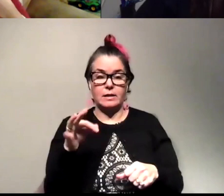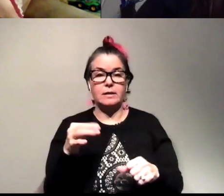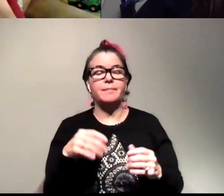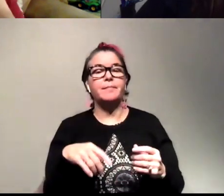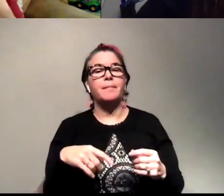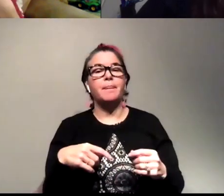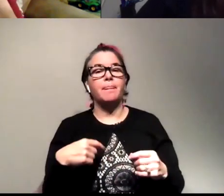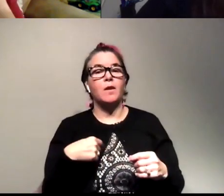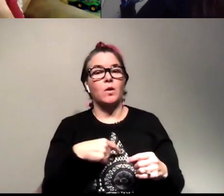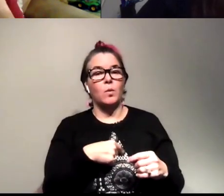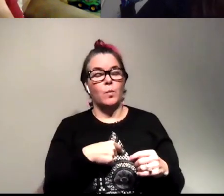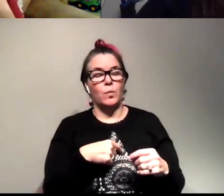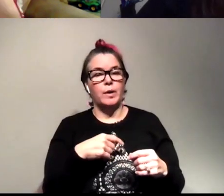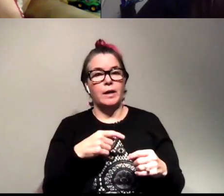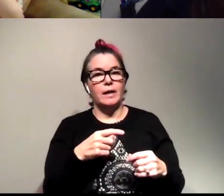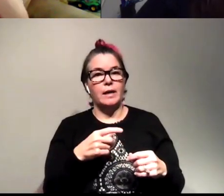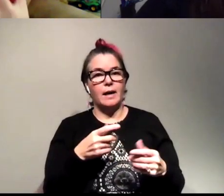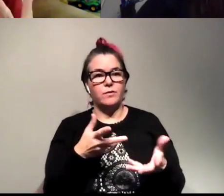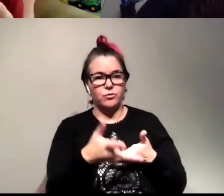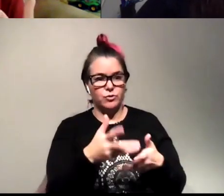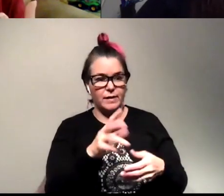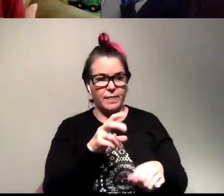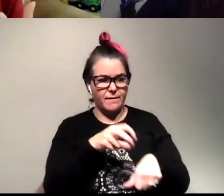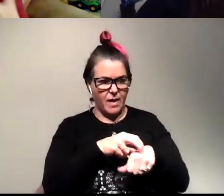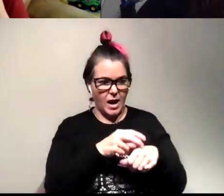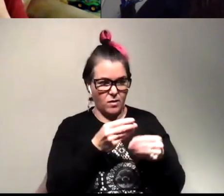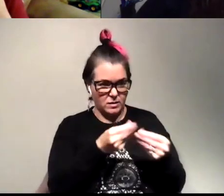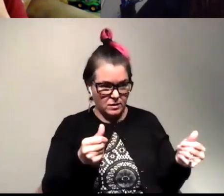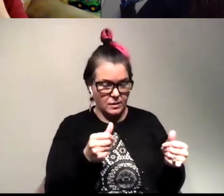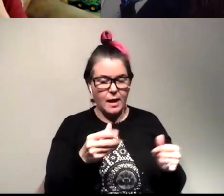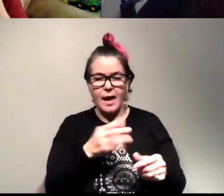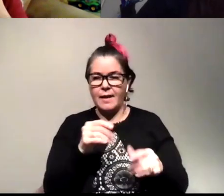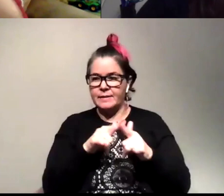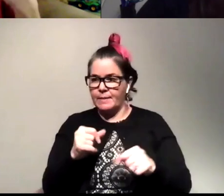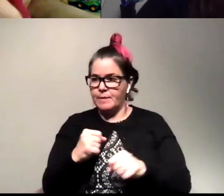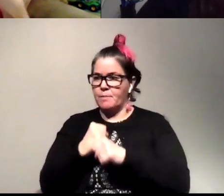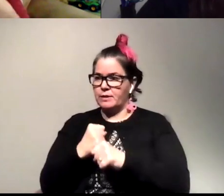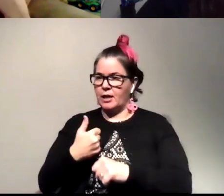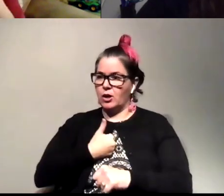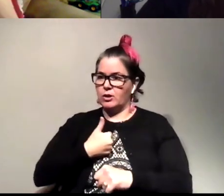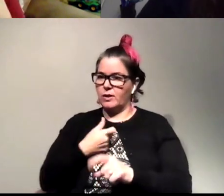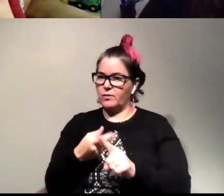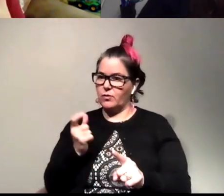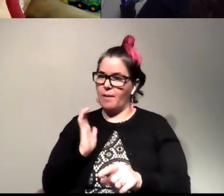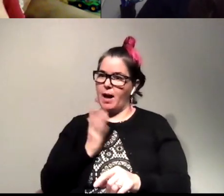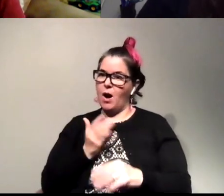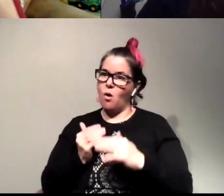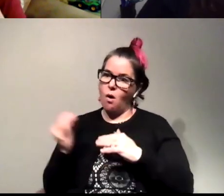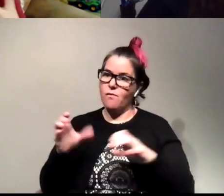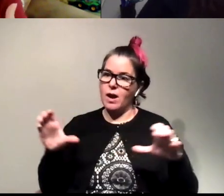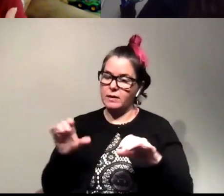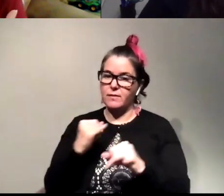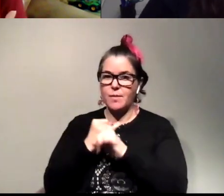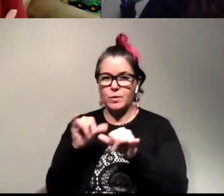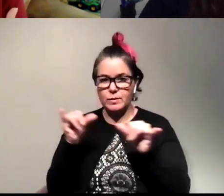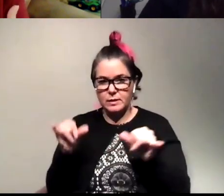we try to treat the virus? And how can we also try to protect ourselves from our overactive immune system that's